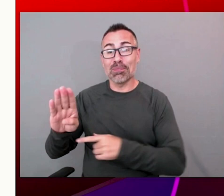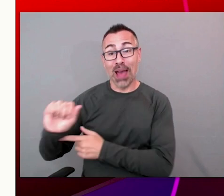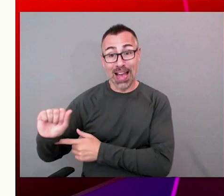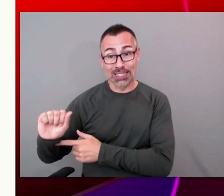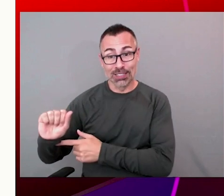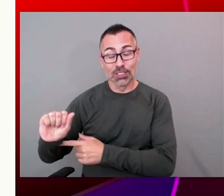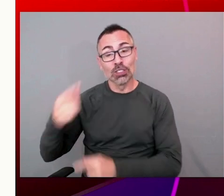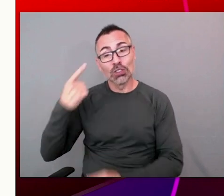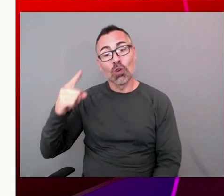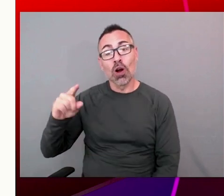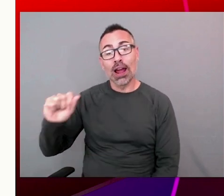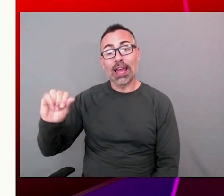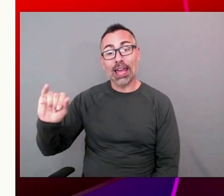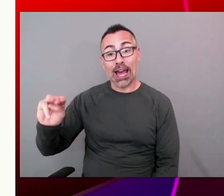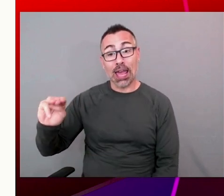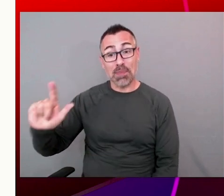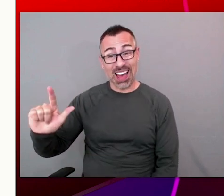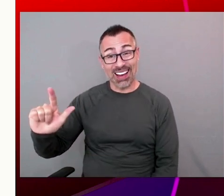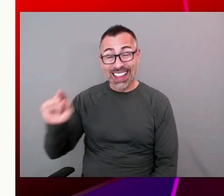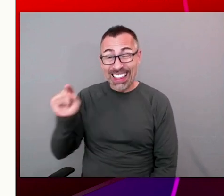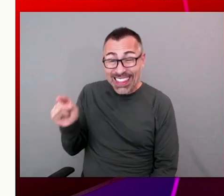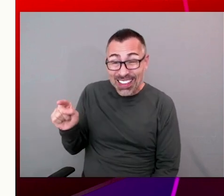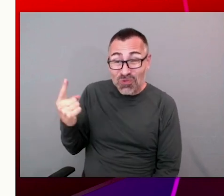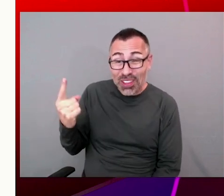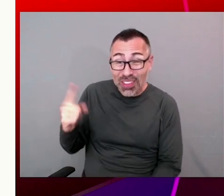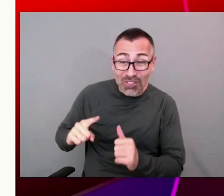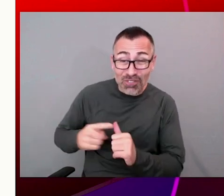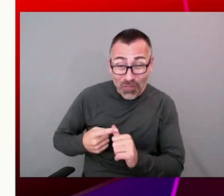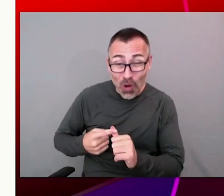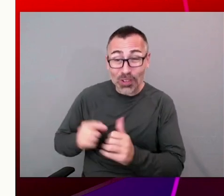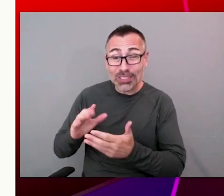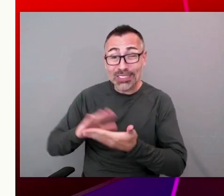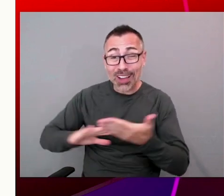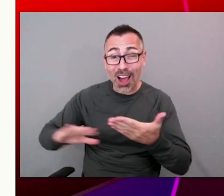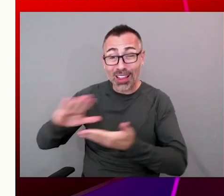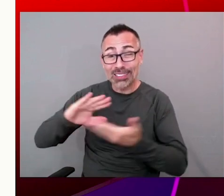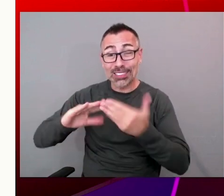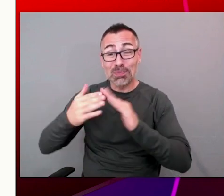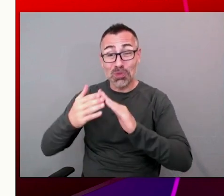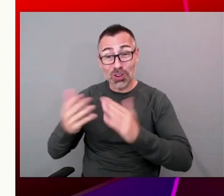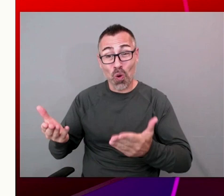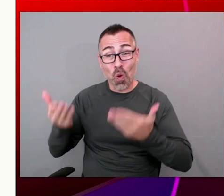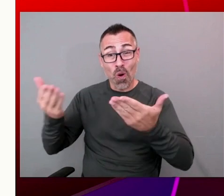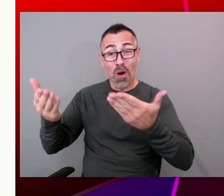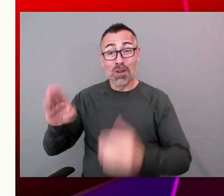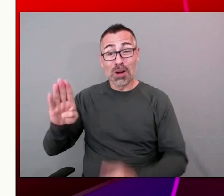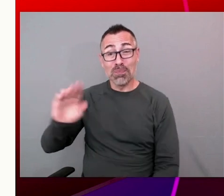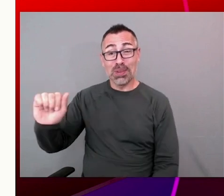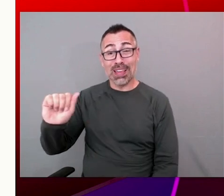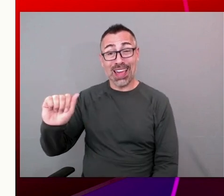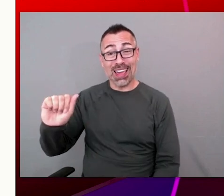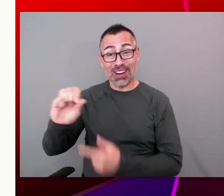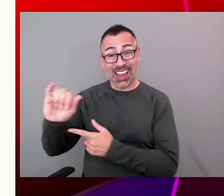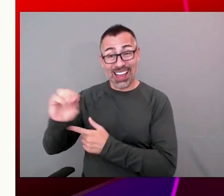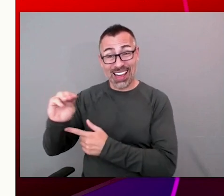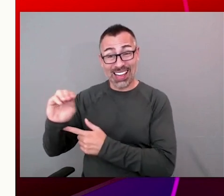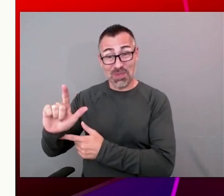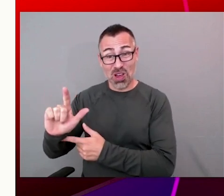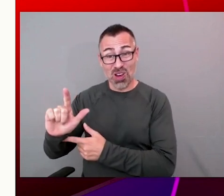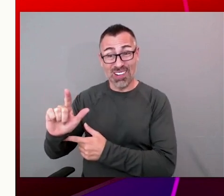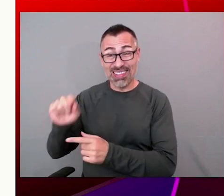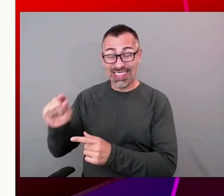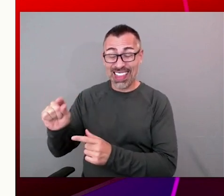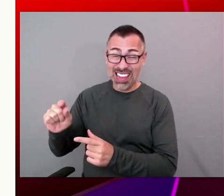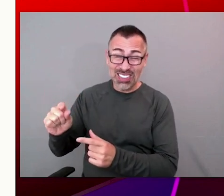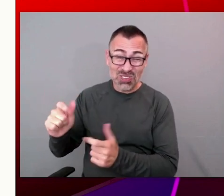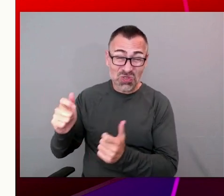bachelor's degree. That's like huge when you think about the impact of that for students to be